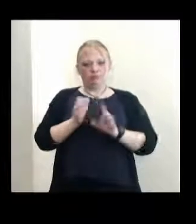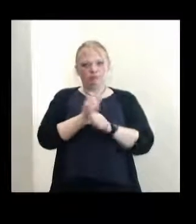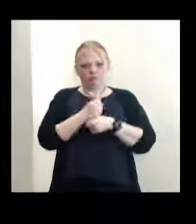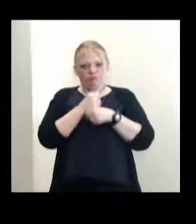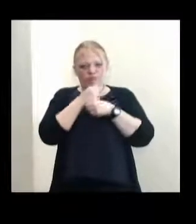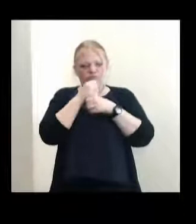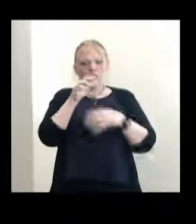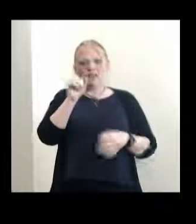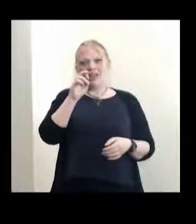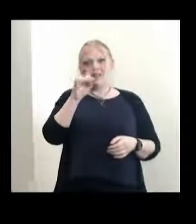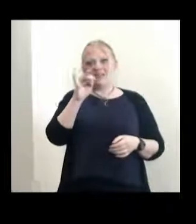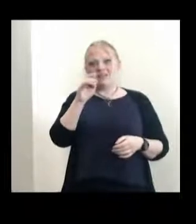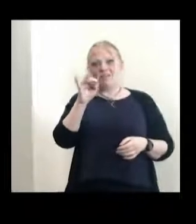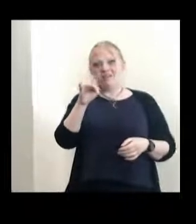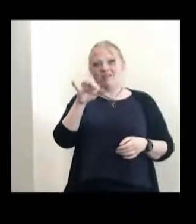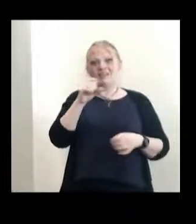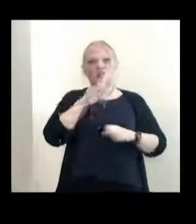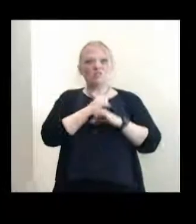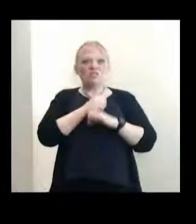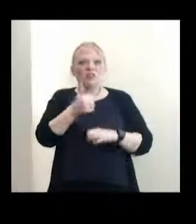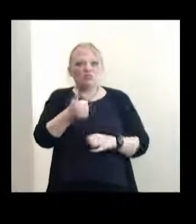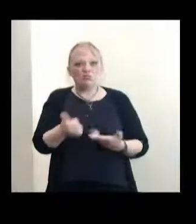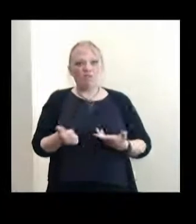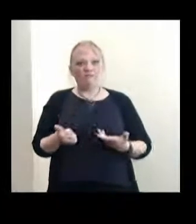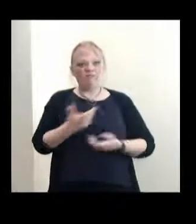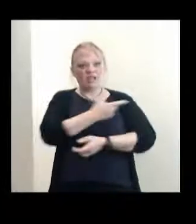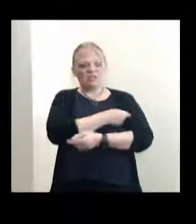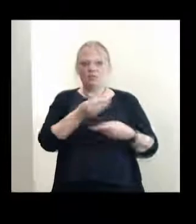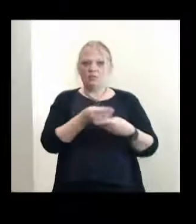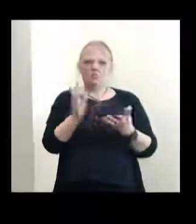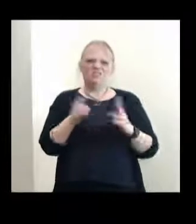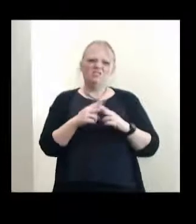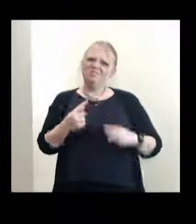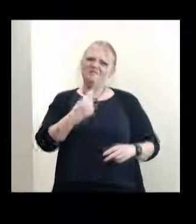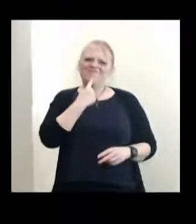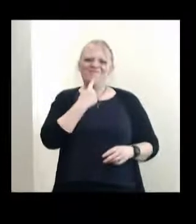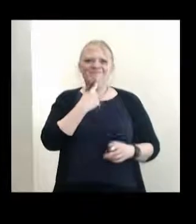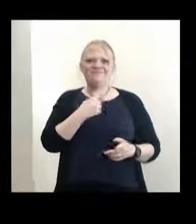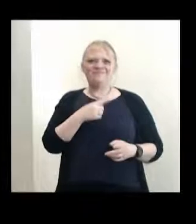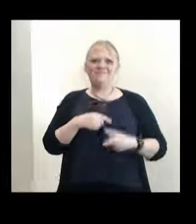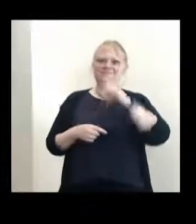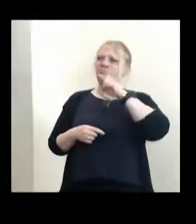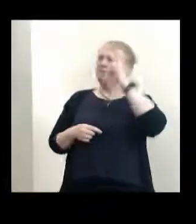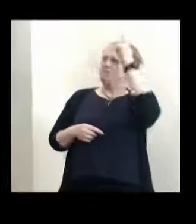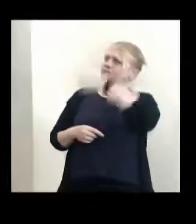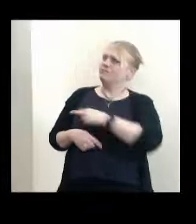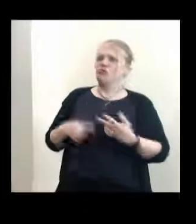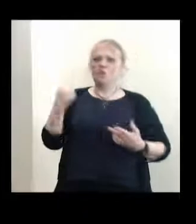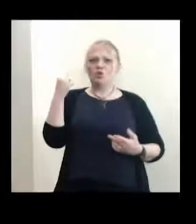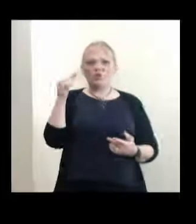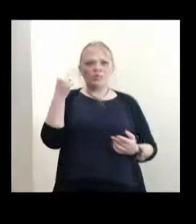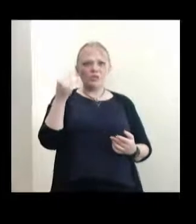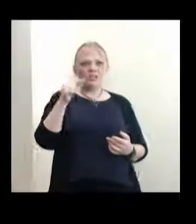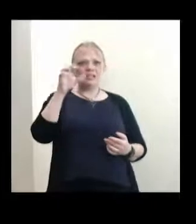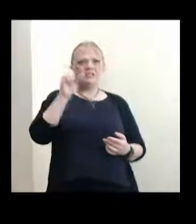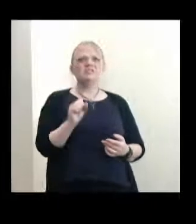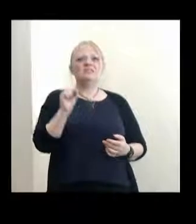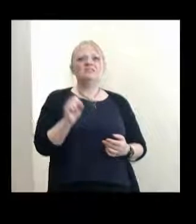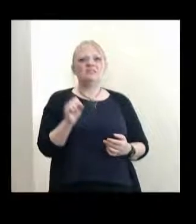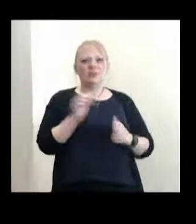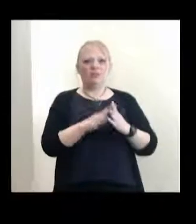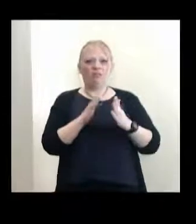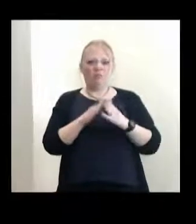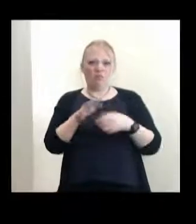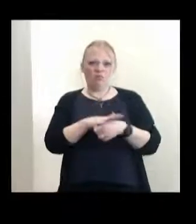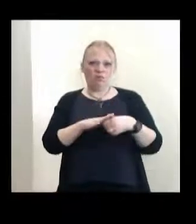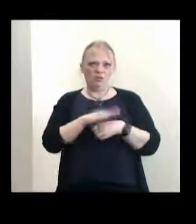be protected. The vaccine distributions are very disappointing. Look at some of the zip codes in the green, the suburban areas, where